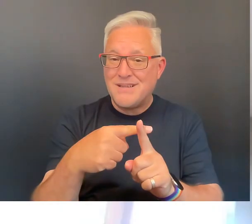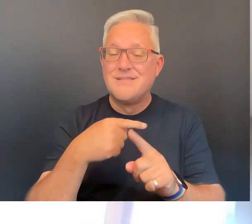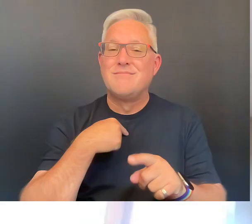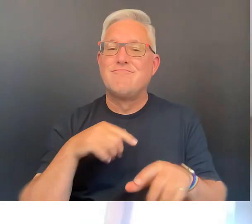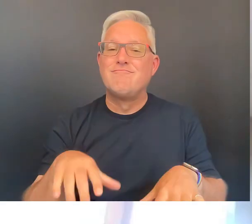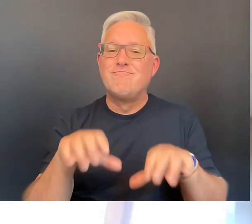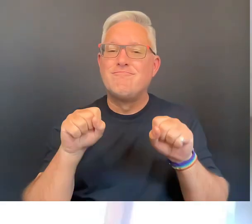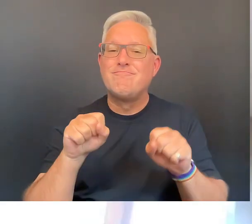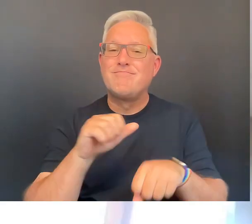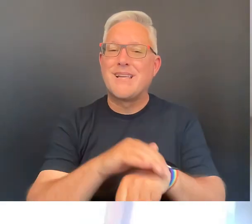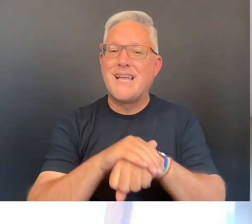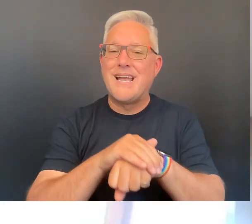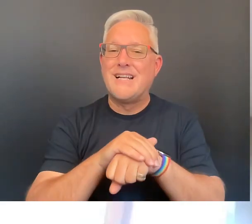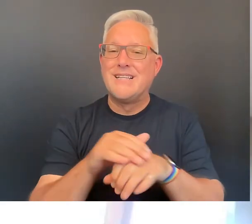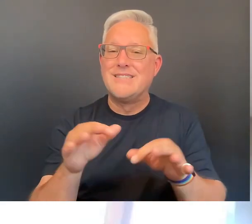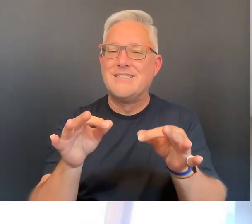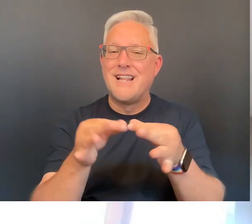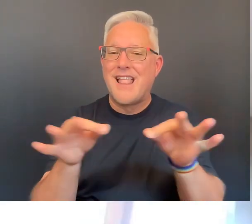English language